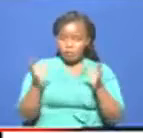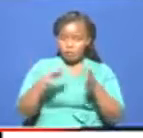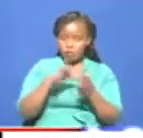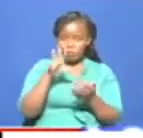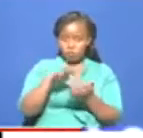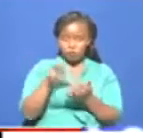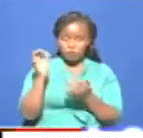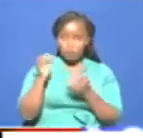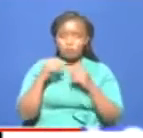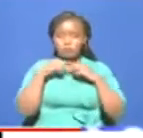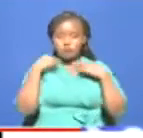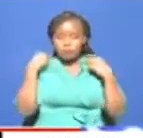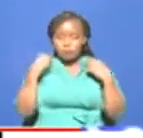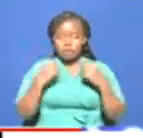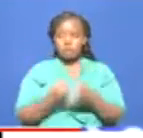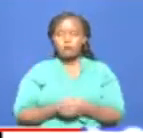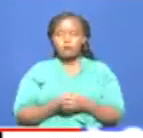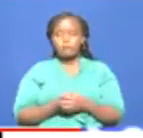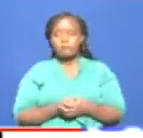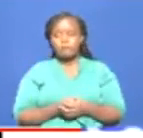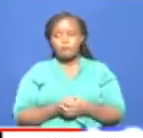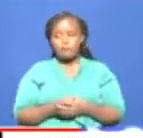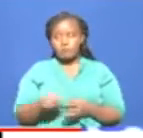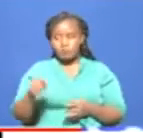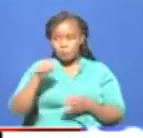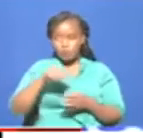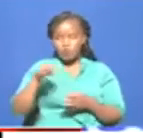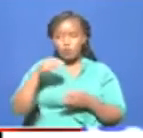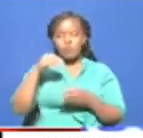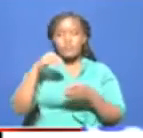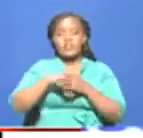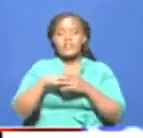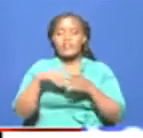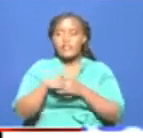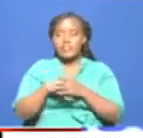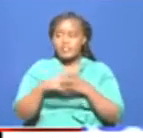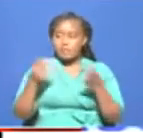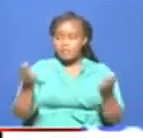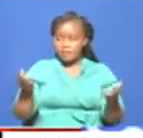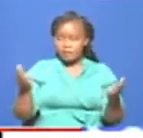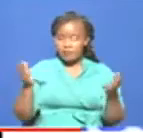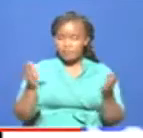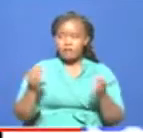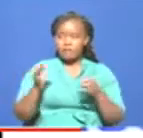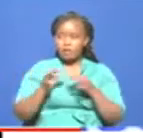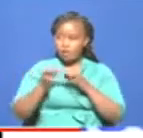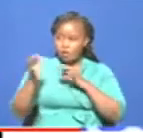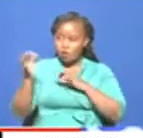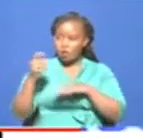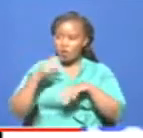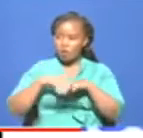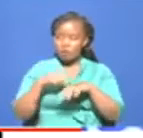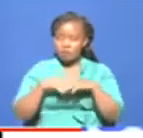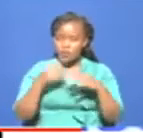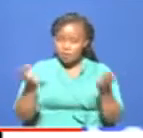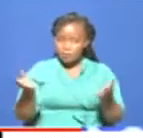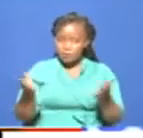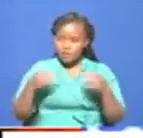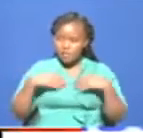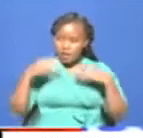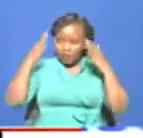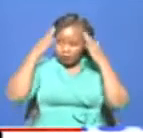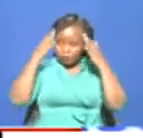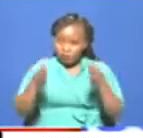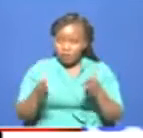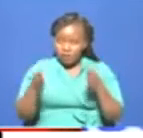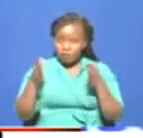spaceport. Our investment in the aerospace industry for a very long time has been focused on aviation, whereas the